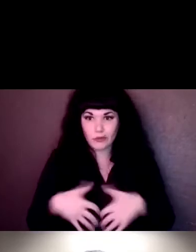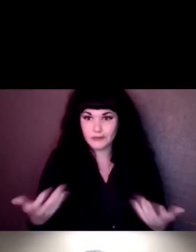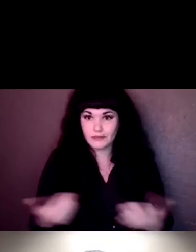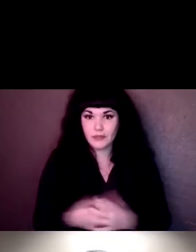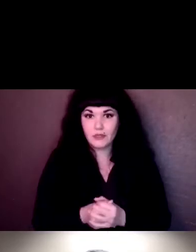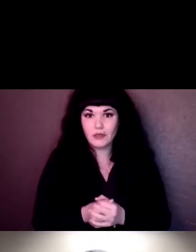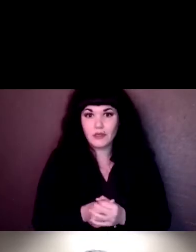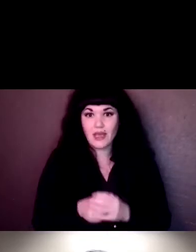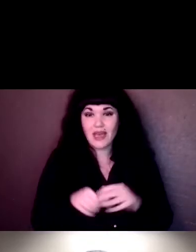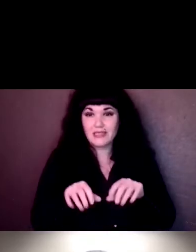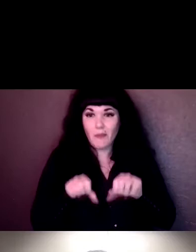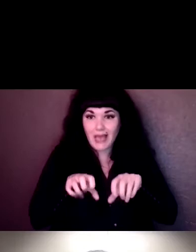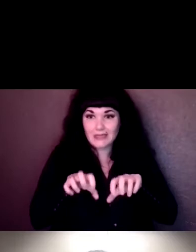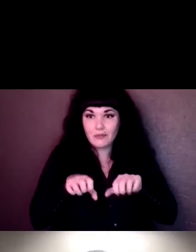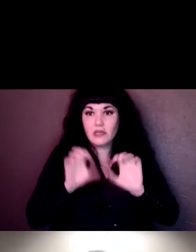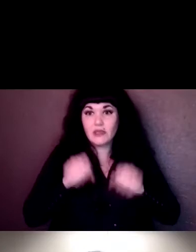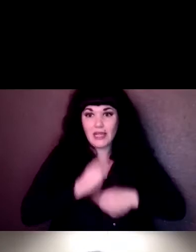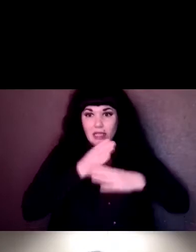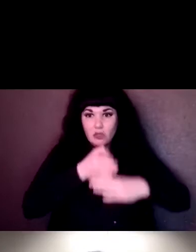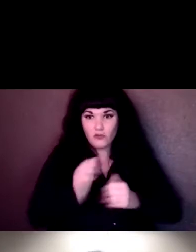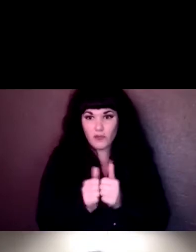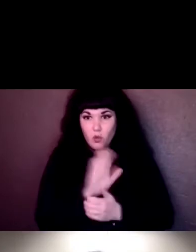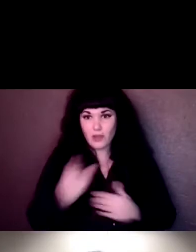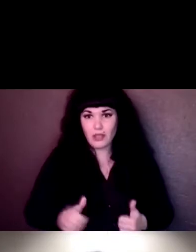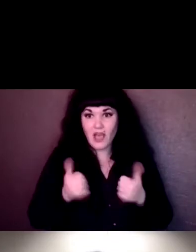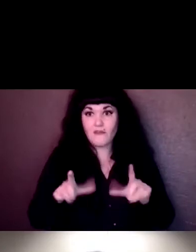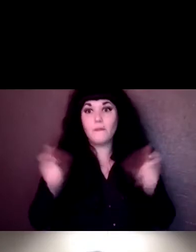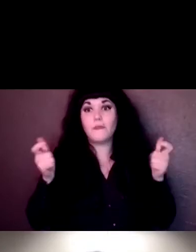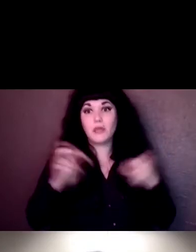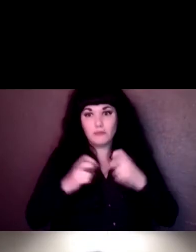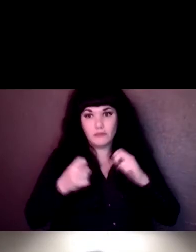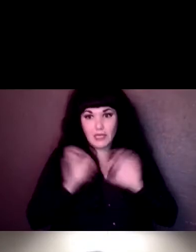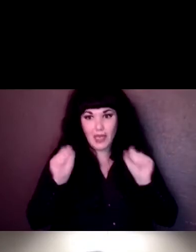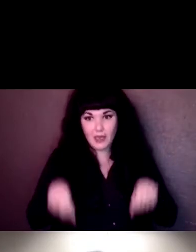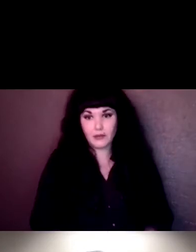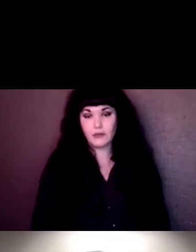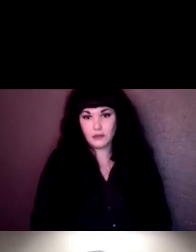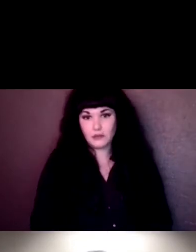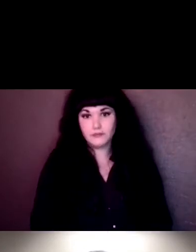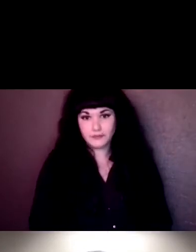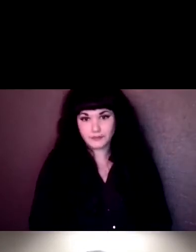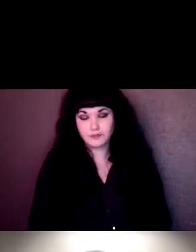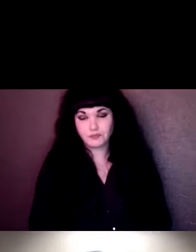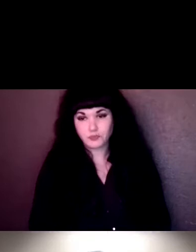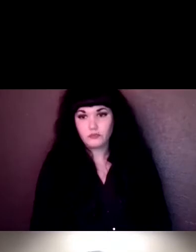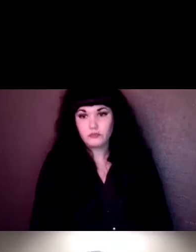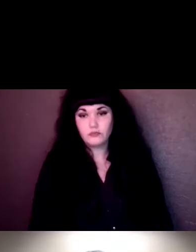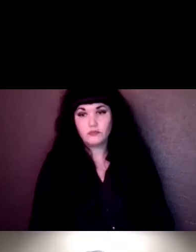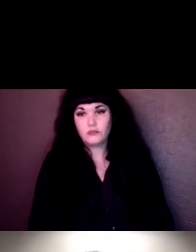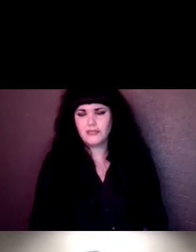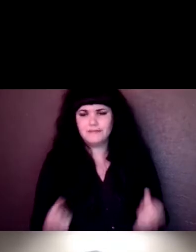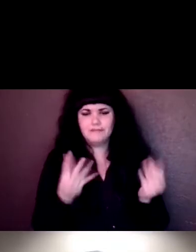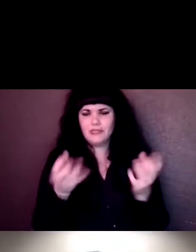can interfere with life in a big way. That can definitely interfere with so many